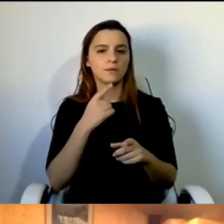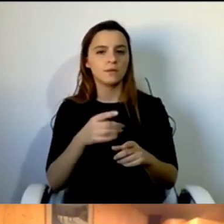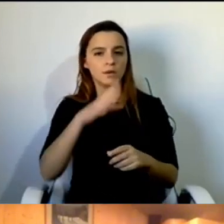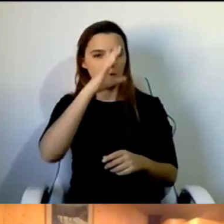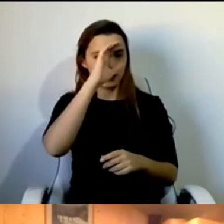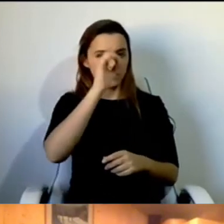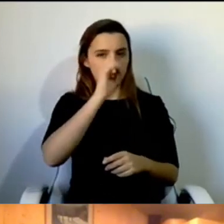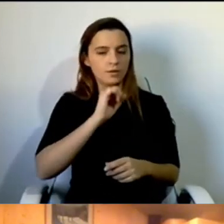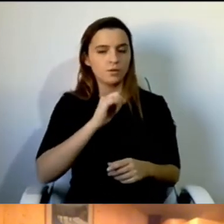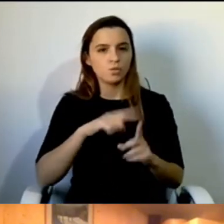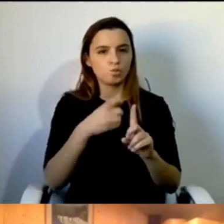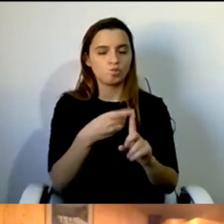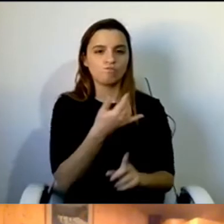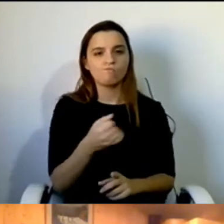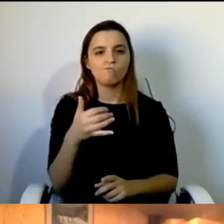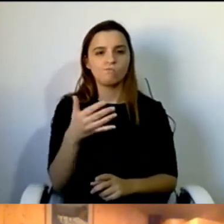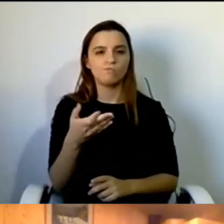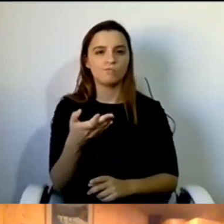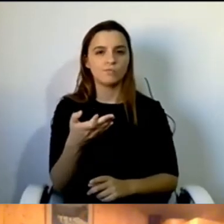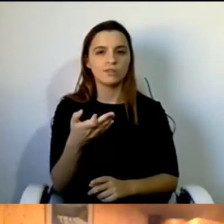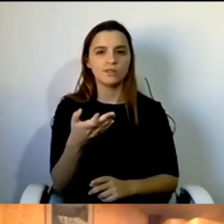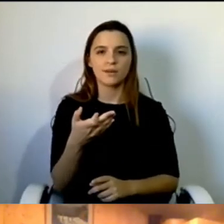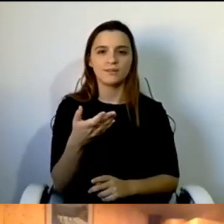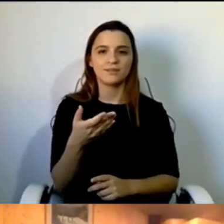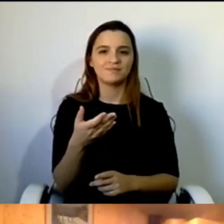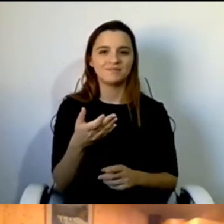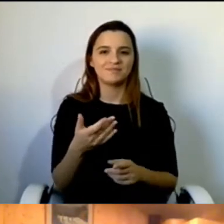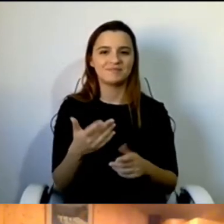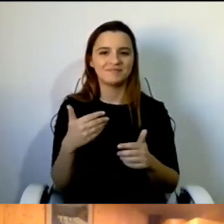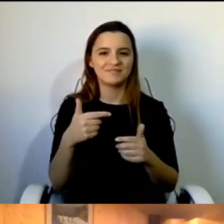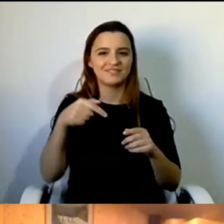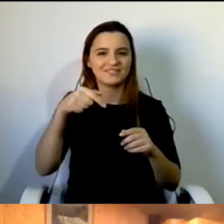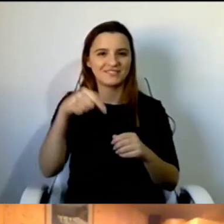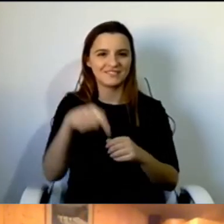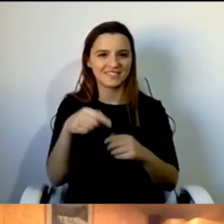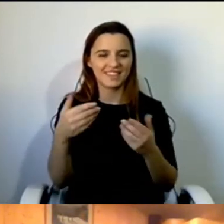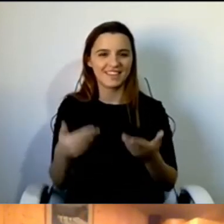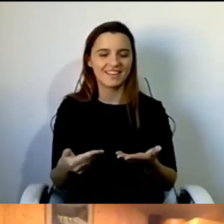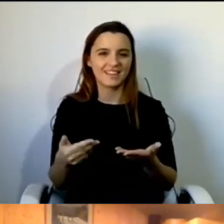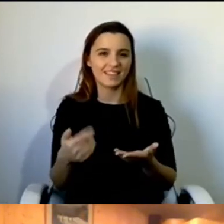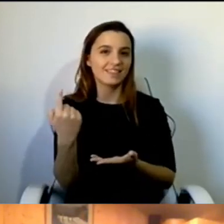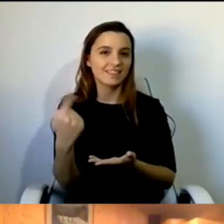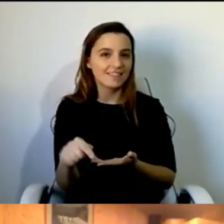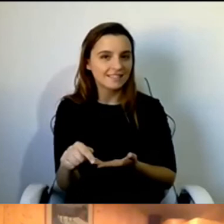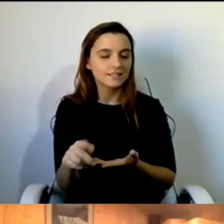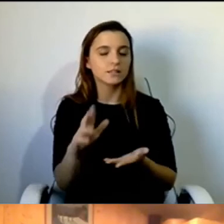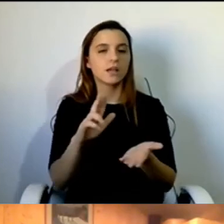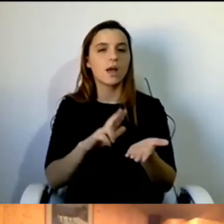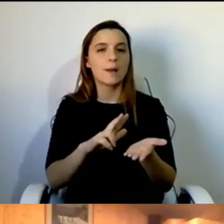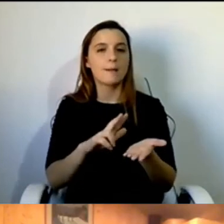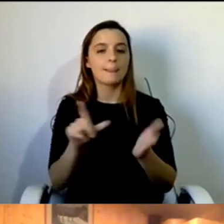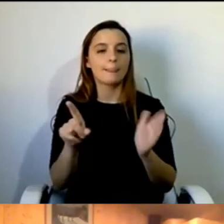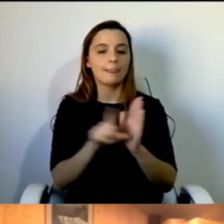end of 2017, that now they had to interpret this law in such a way that